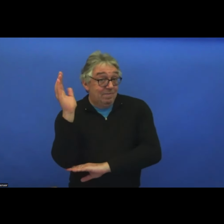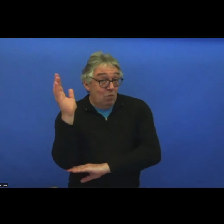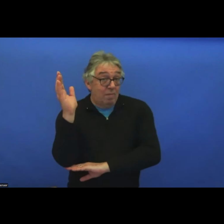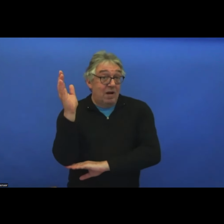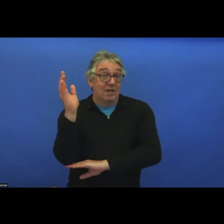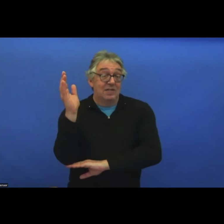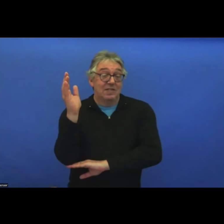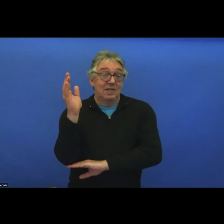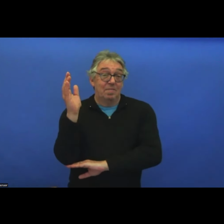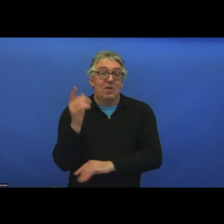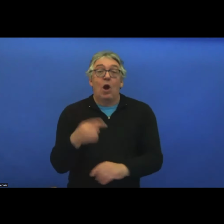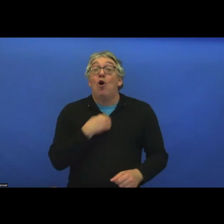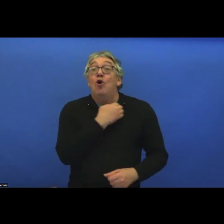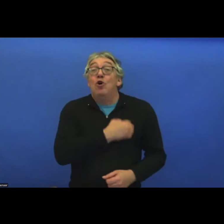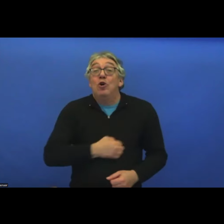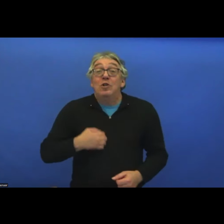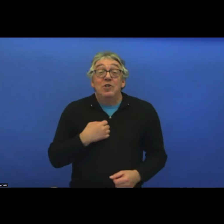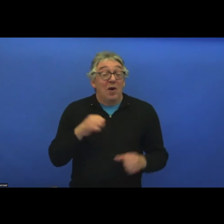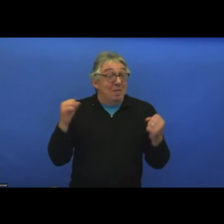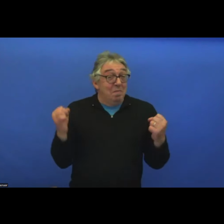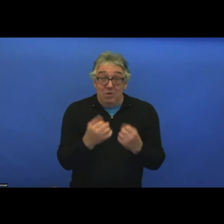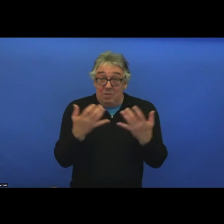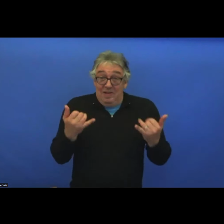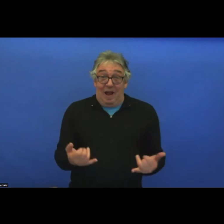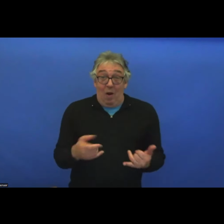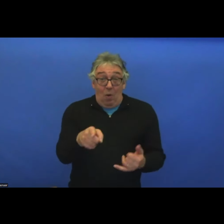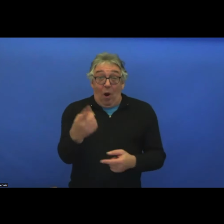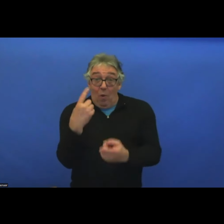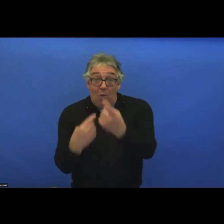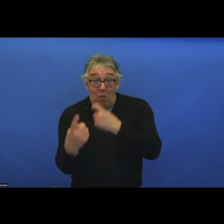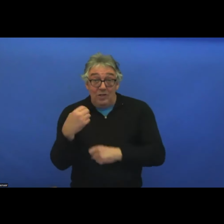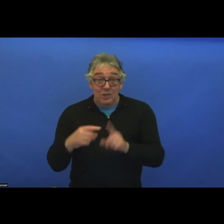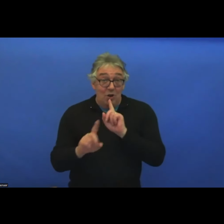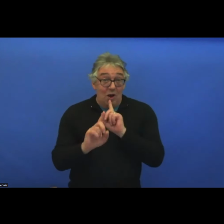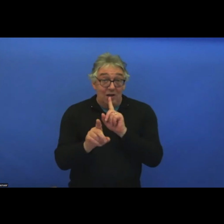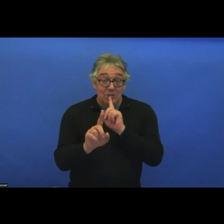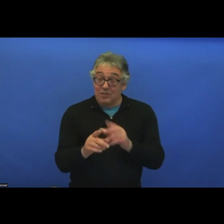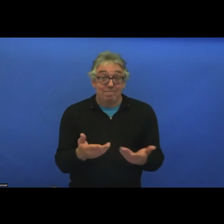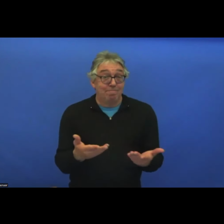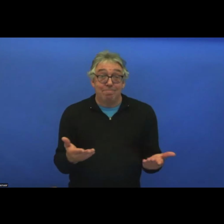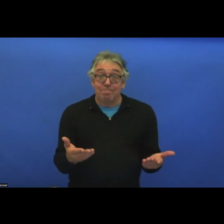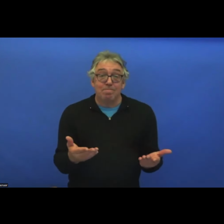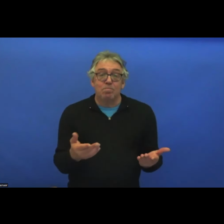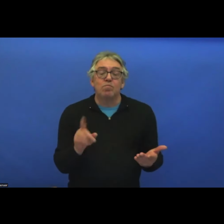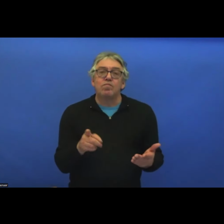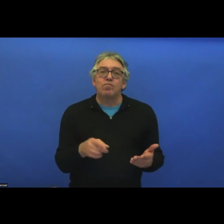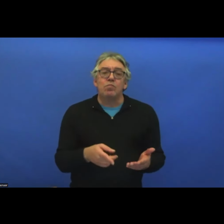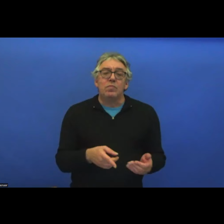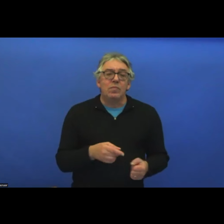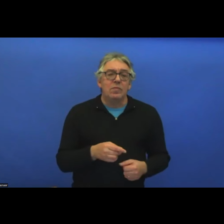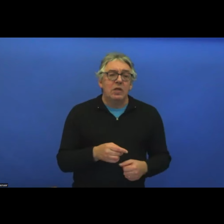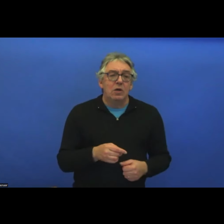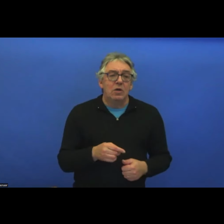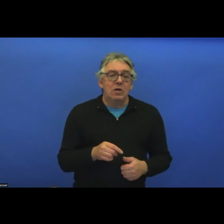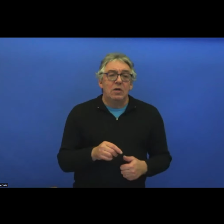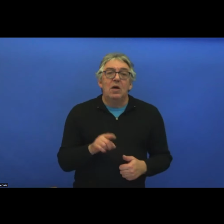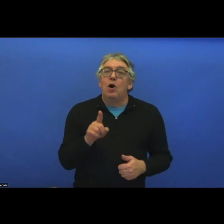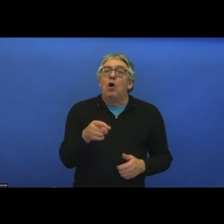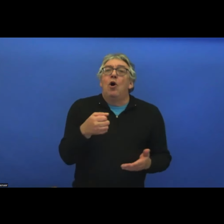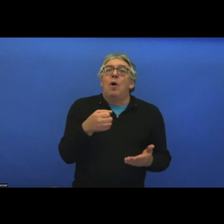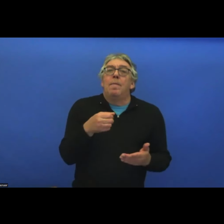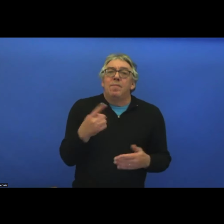for not being able to address your questions. For basic or social protection and statelessness questions, there's a